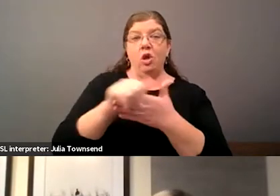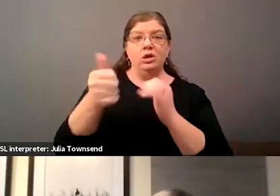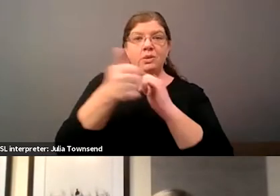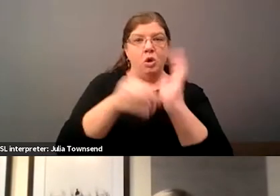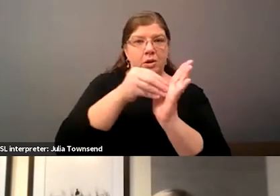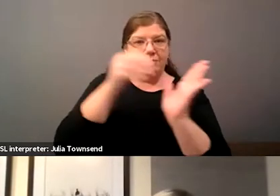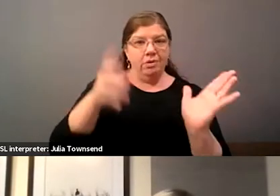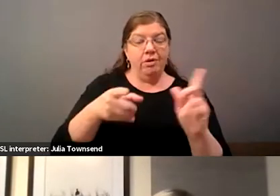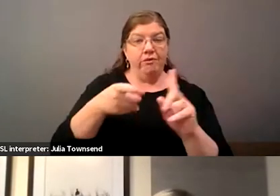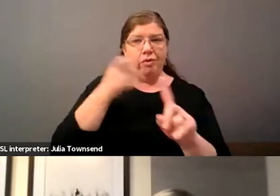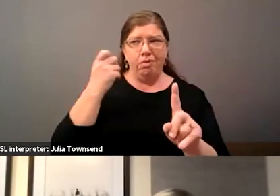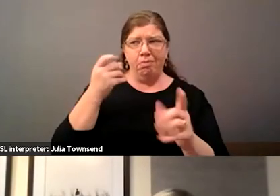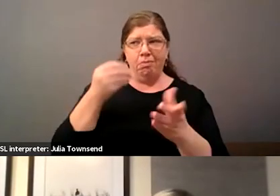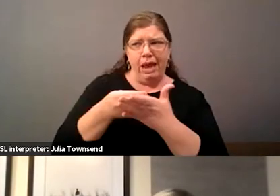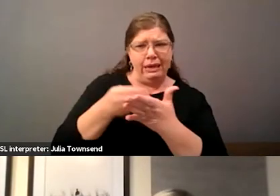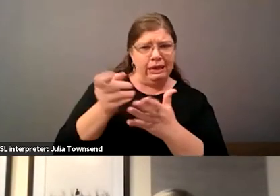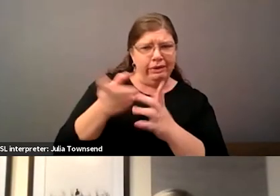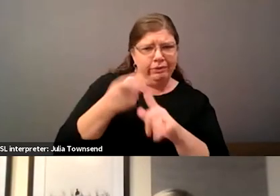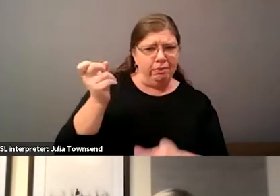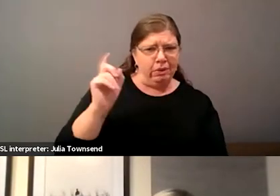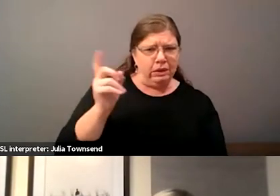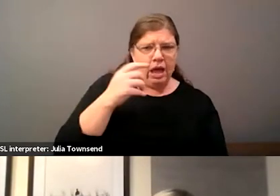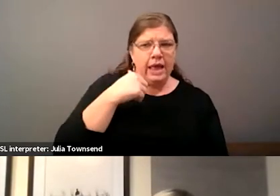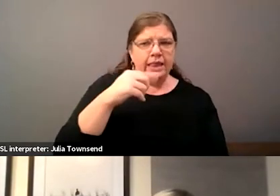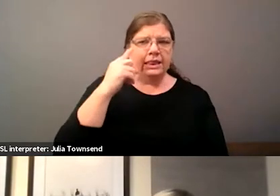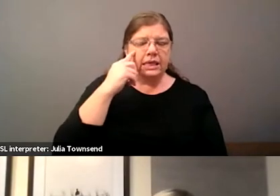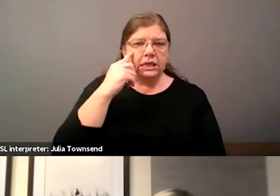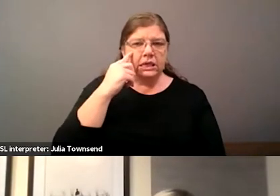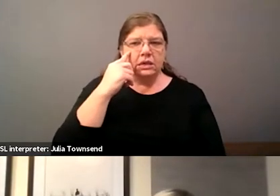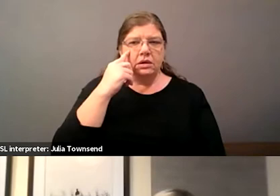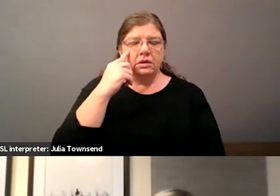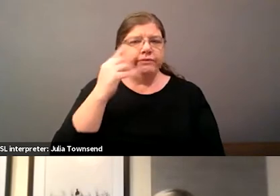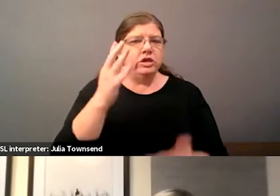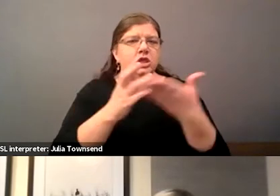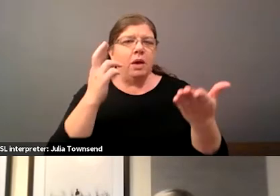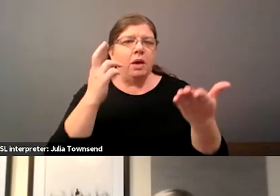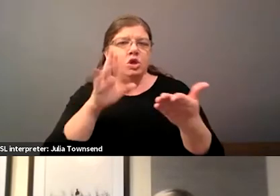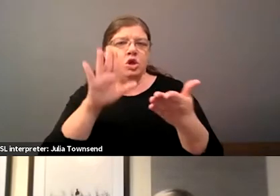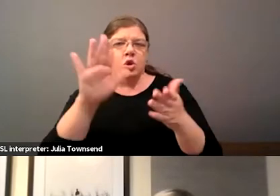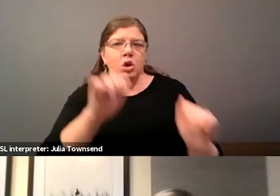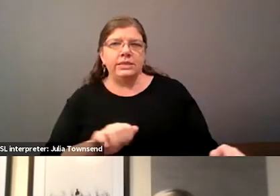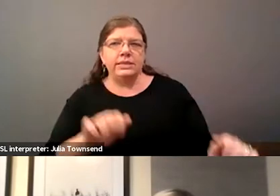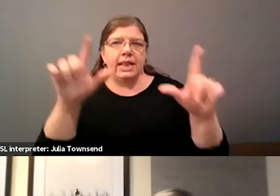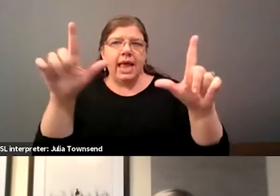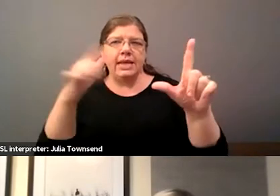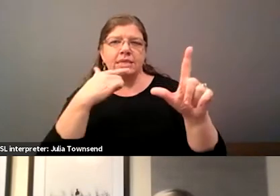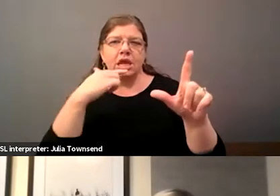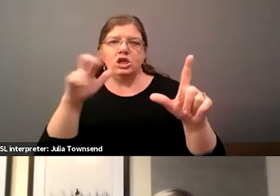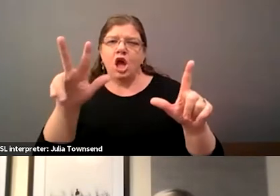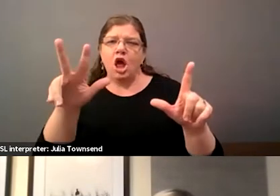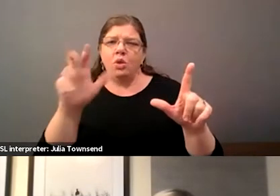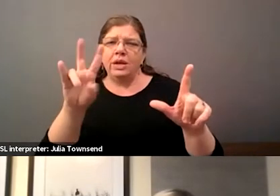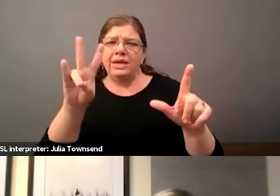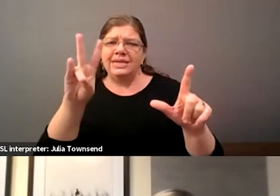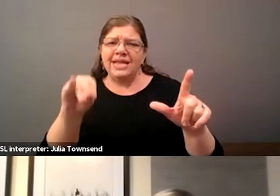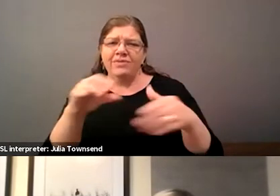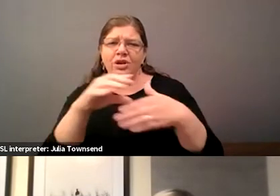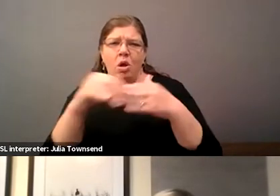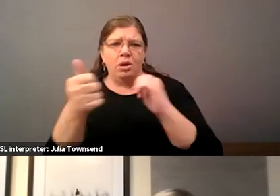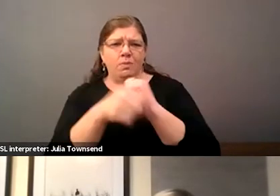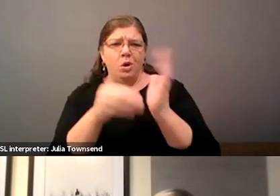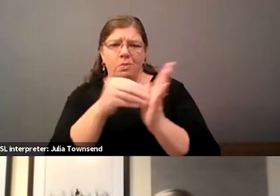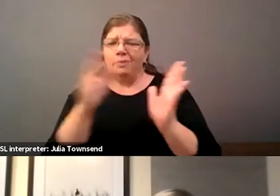from or i i think that um for some reason your slide said that it was 370 per people but